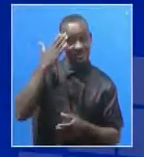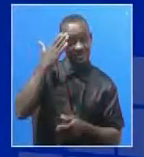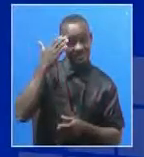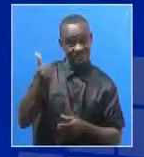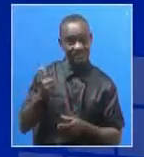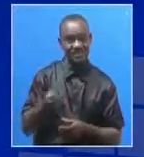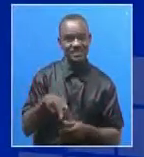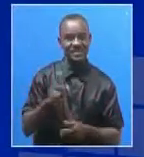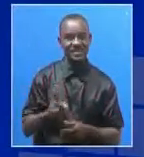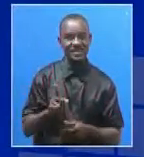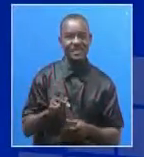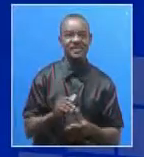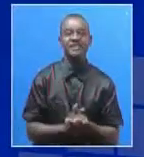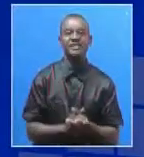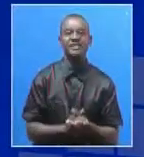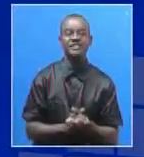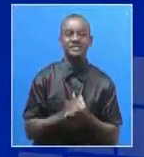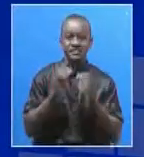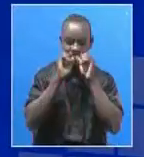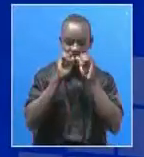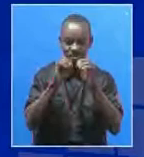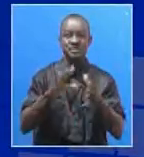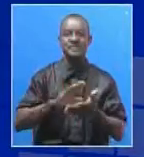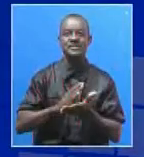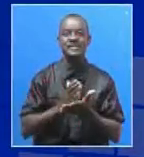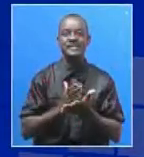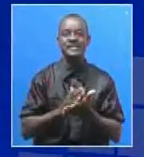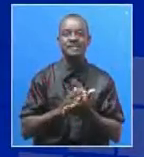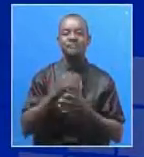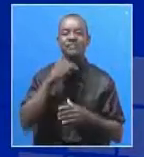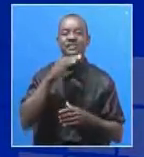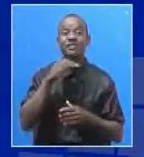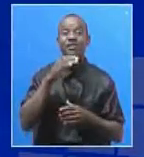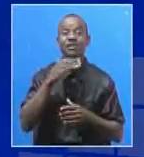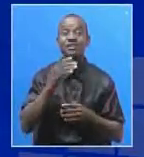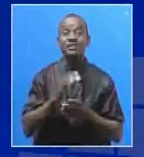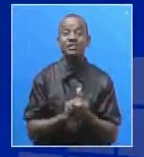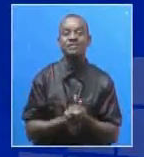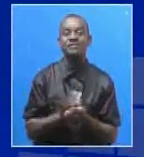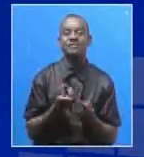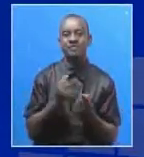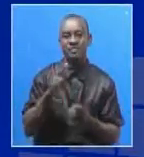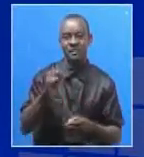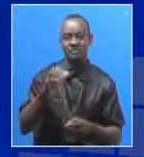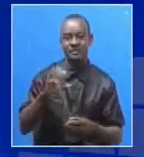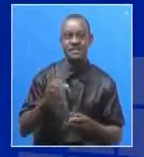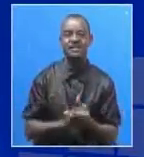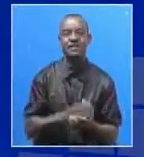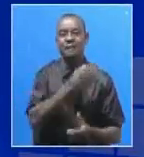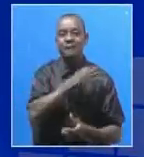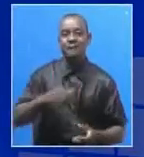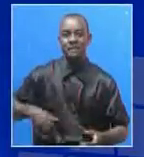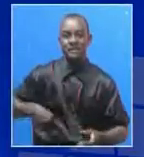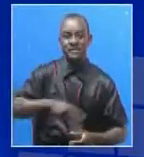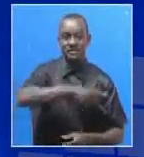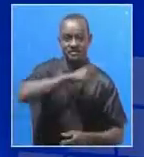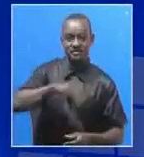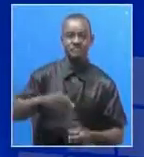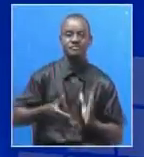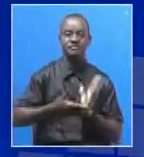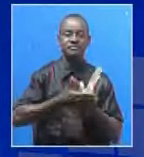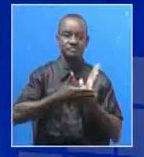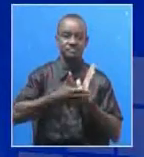Good evening once again. It's time to briefly look at some stories that made headlines on NBC. President Hifikepunye Pohamba